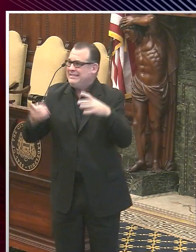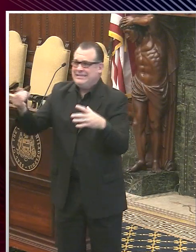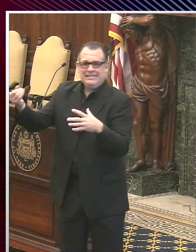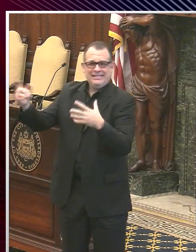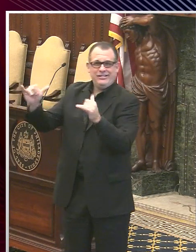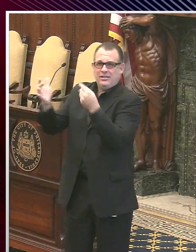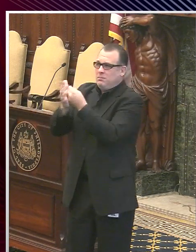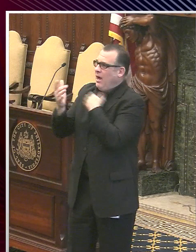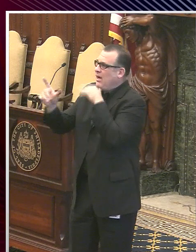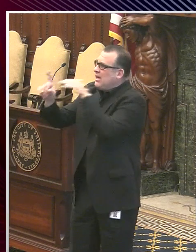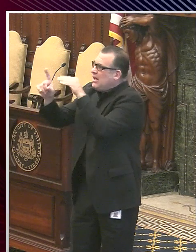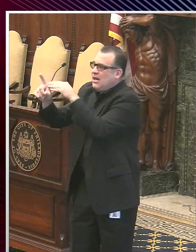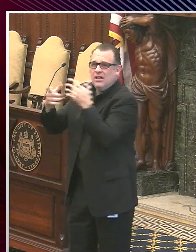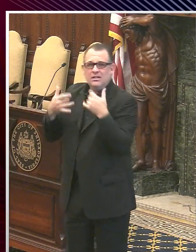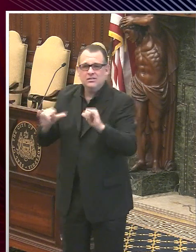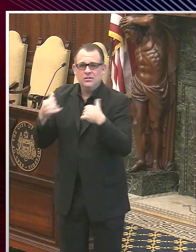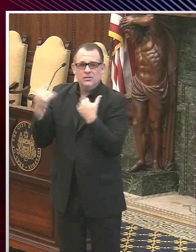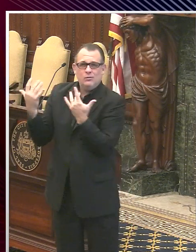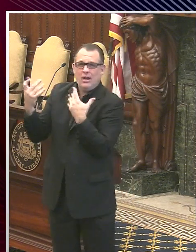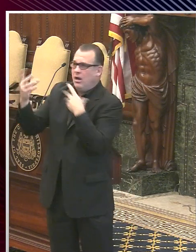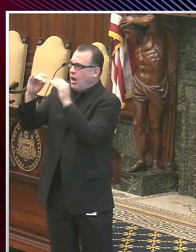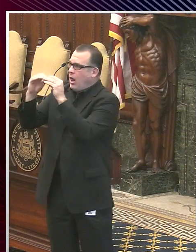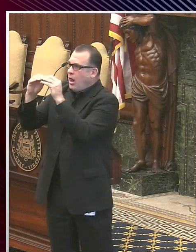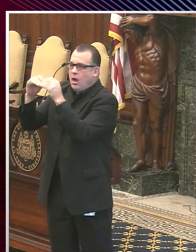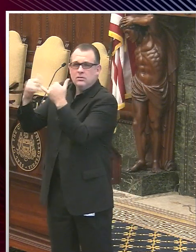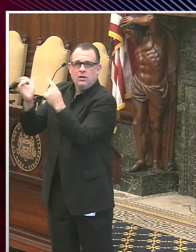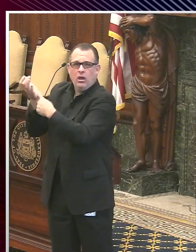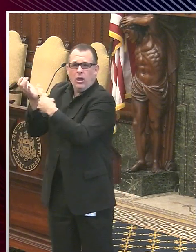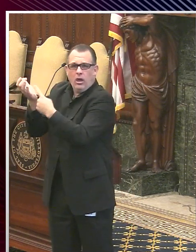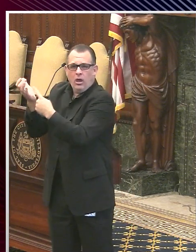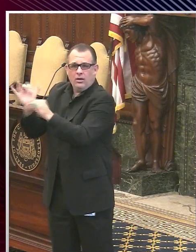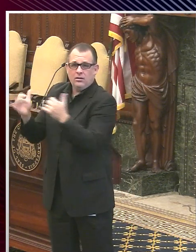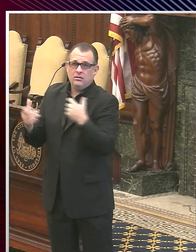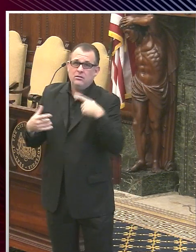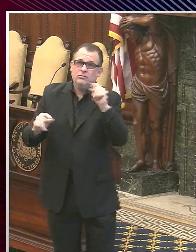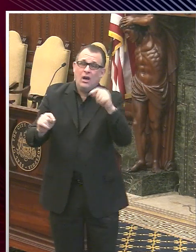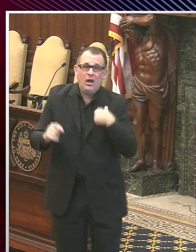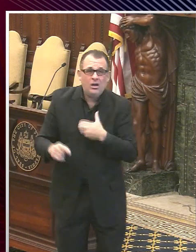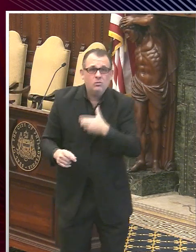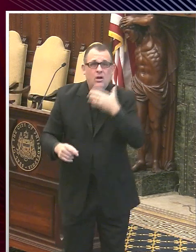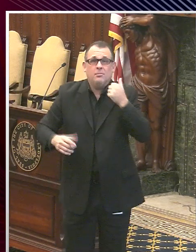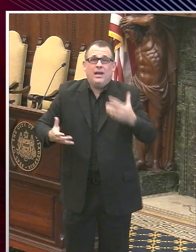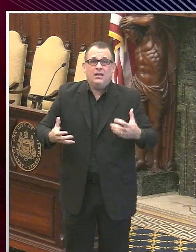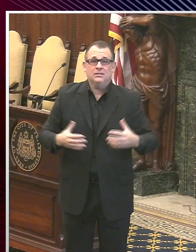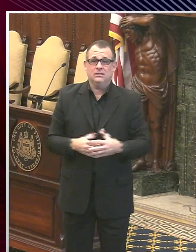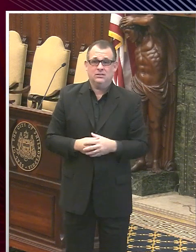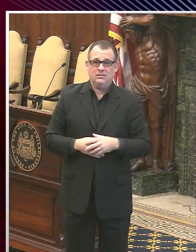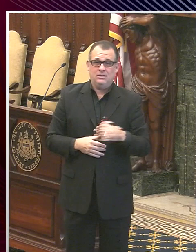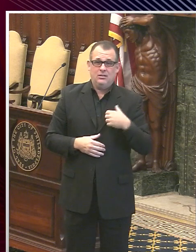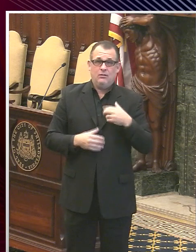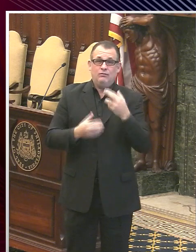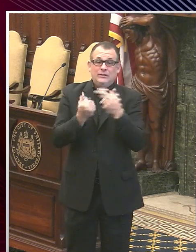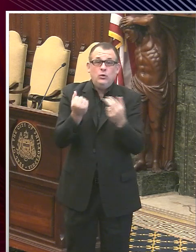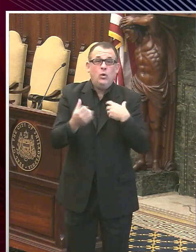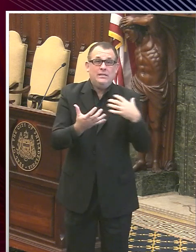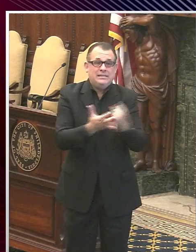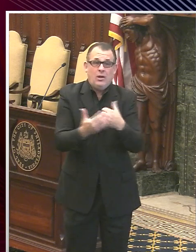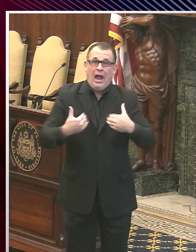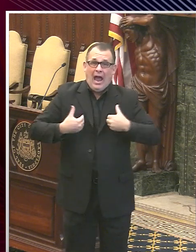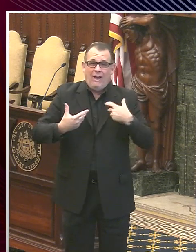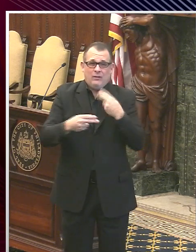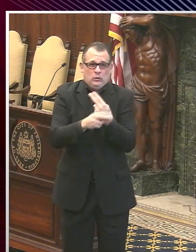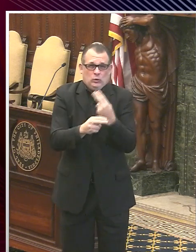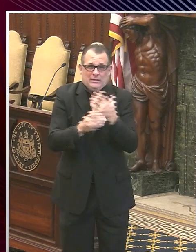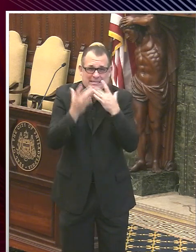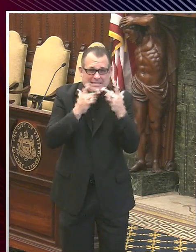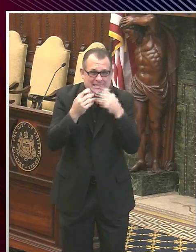still squabbling with each other. So we're doing our best from our end, and whatever resources we have, we will try to funnel